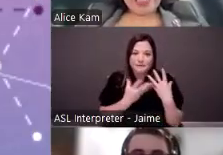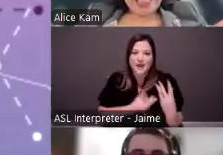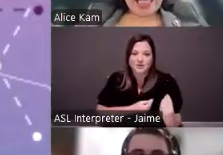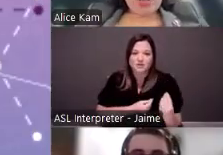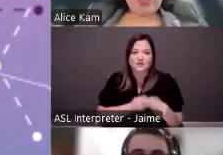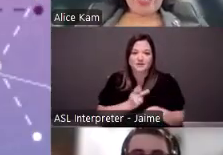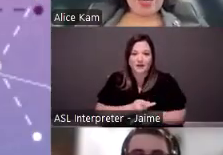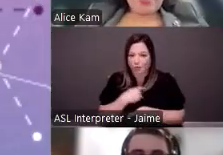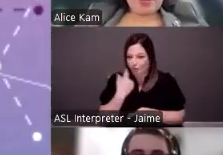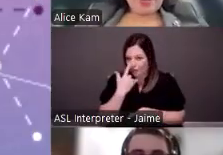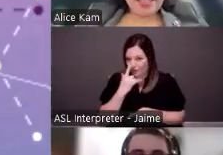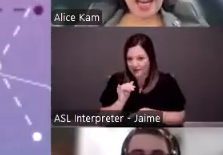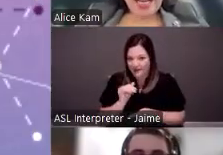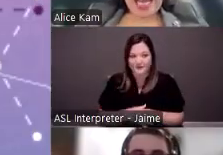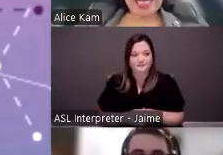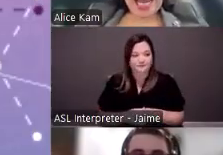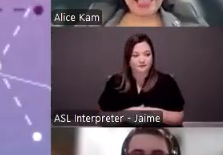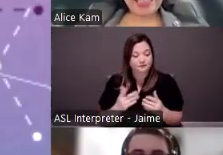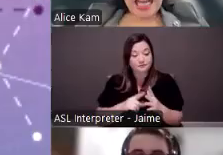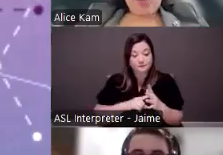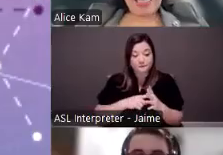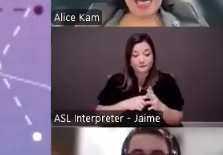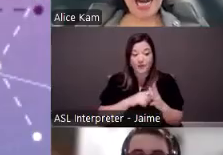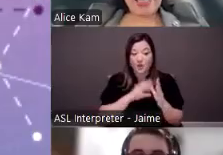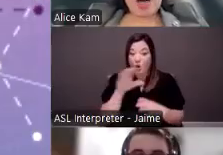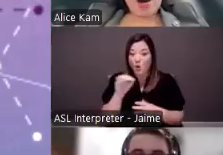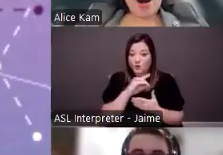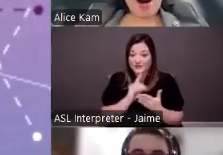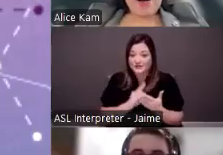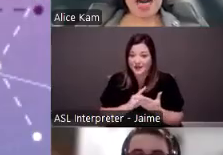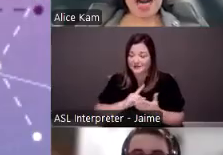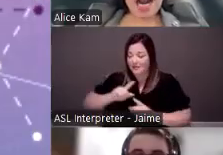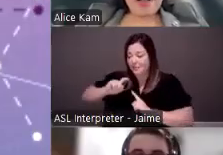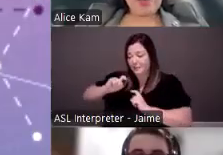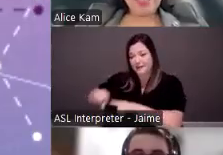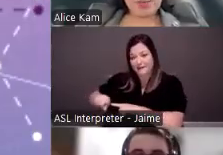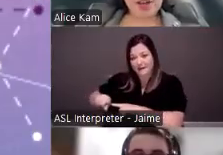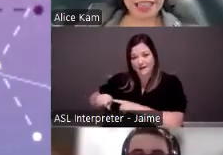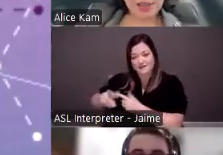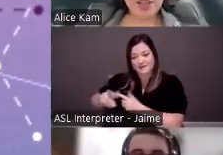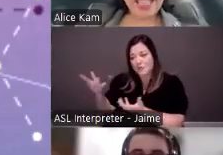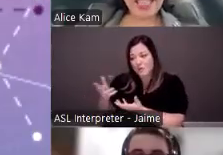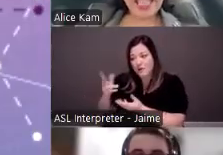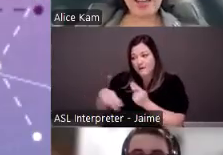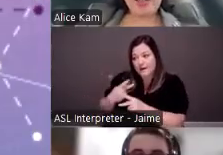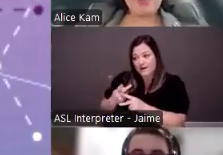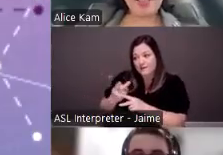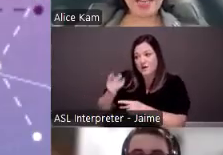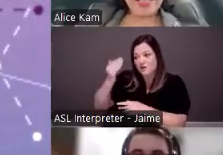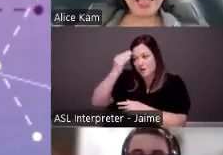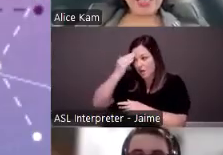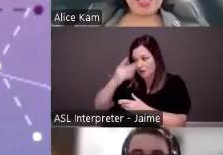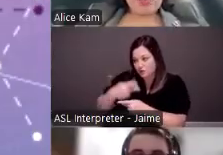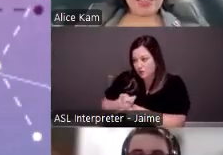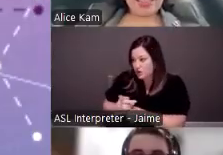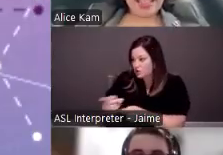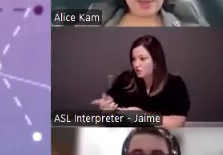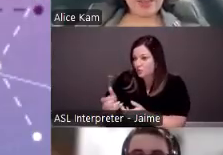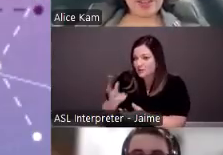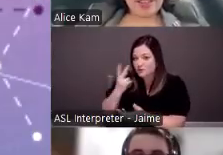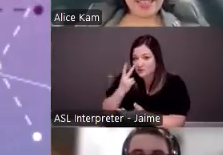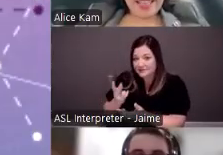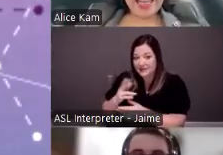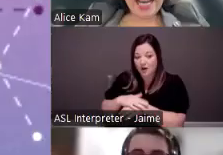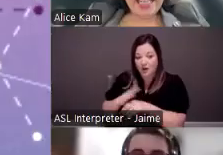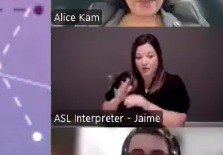at the beginning, we try to co-design and asking them what kind of knowledge product they want to see on the website. So this is some